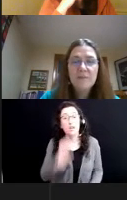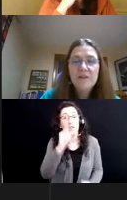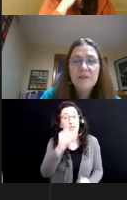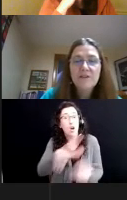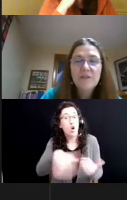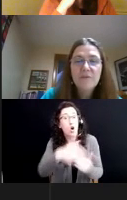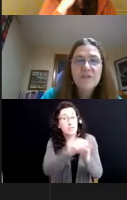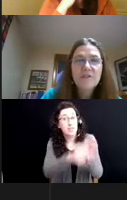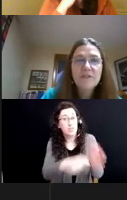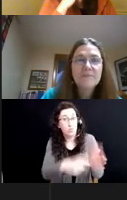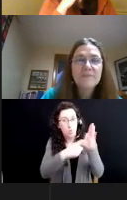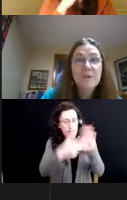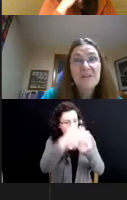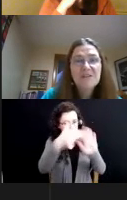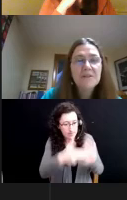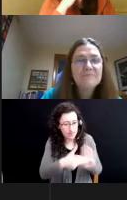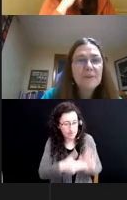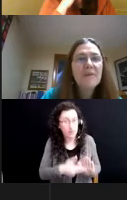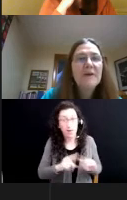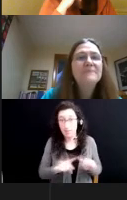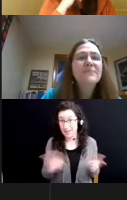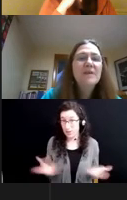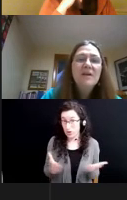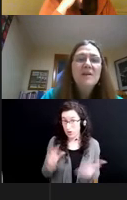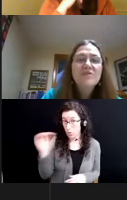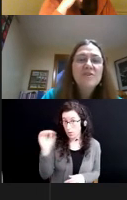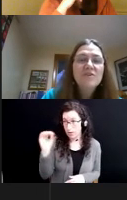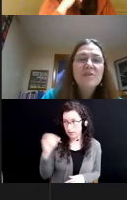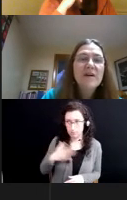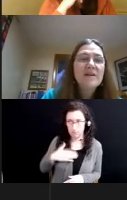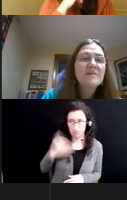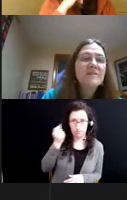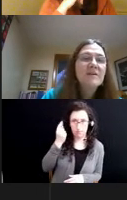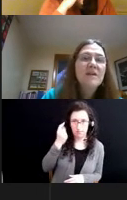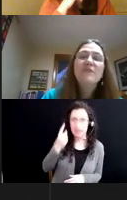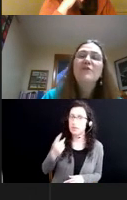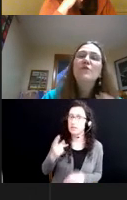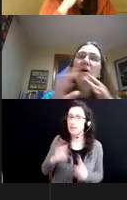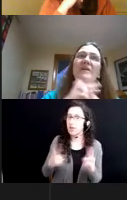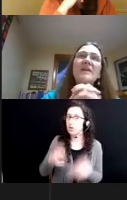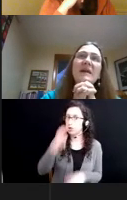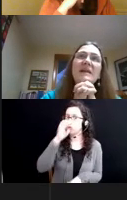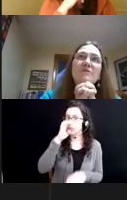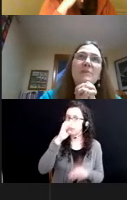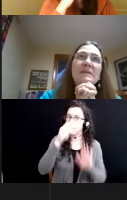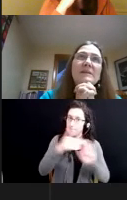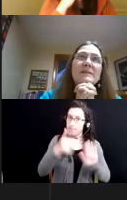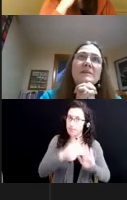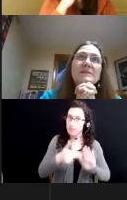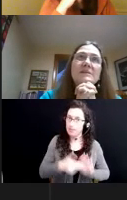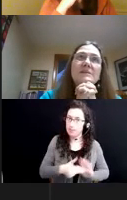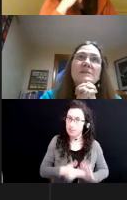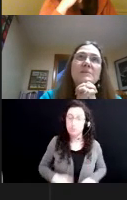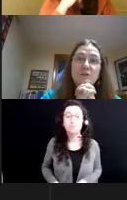labeling, but in our state, we're pretty strict from what I understand about that. Here's the orchard grass. If you are a native